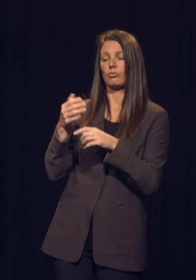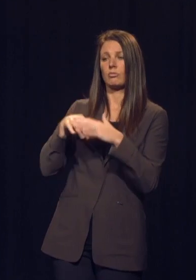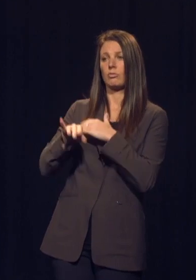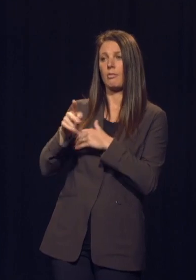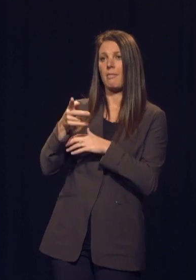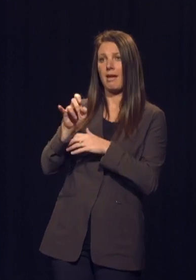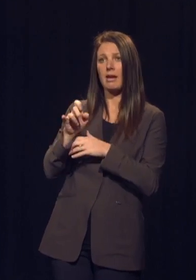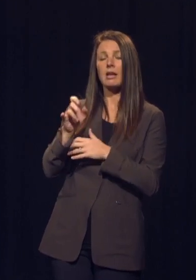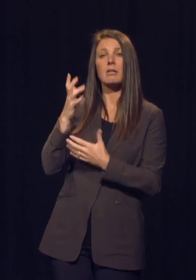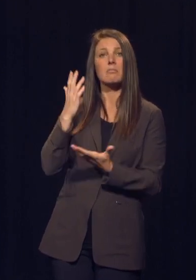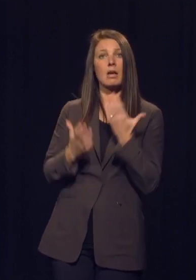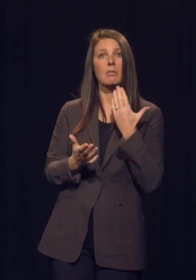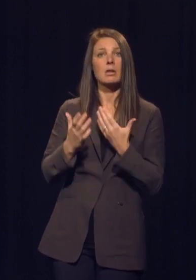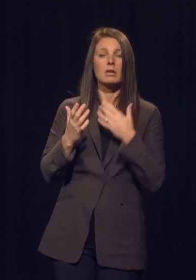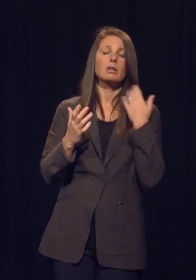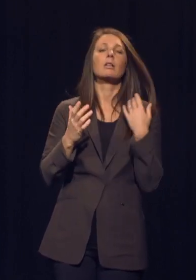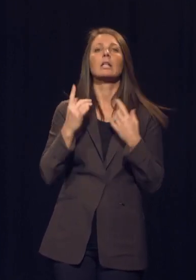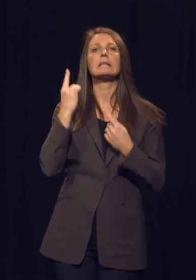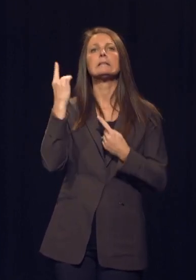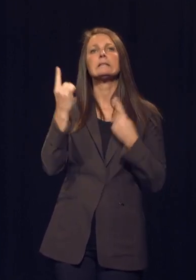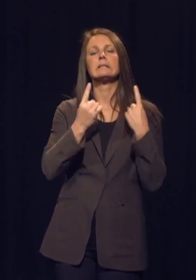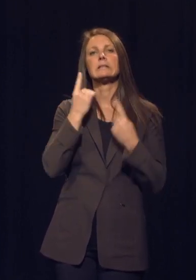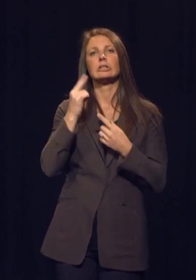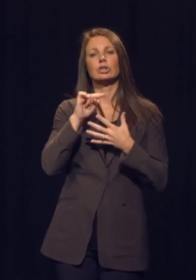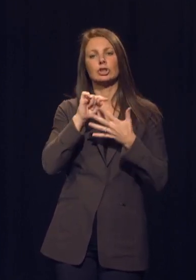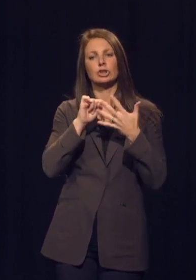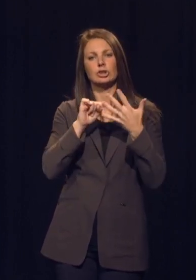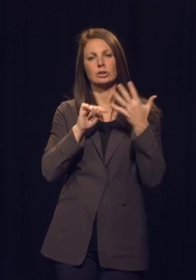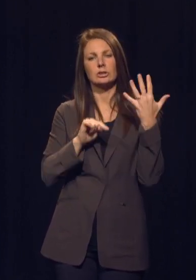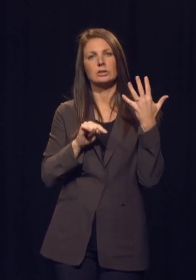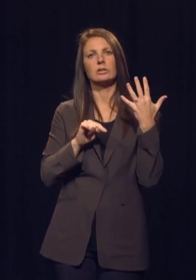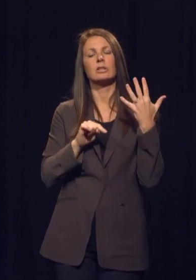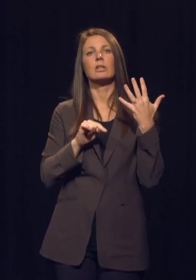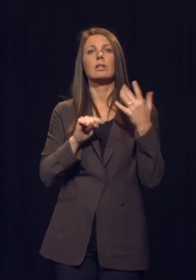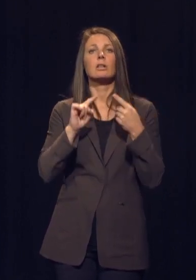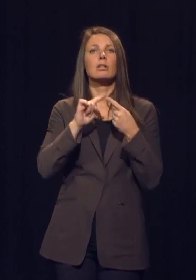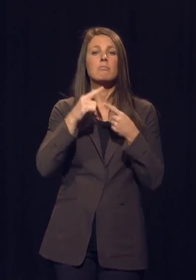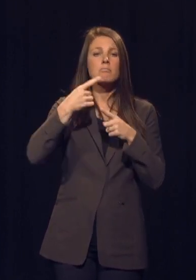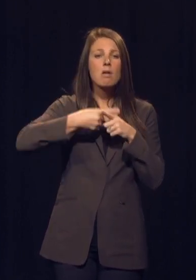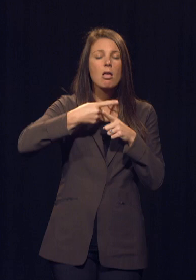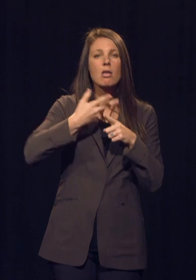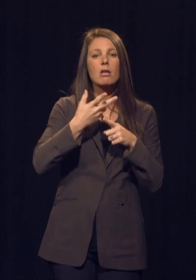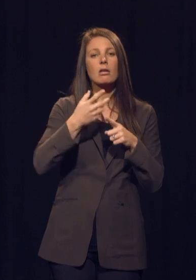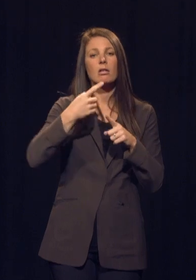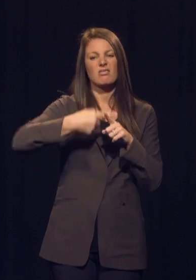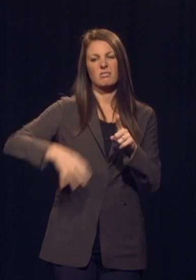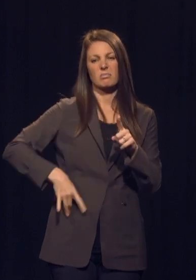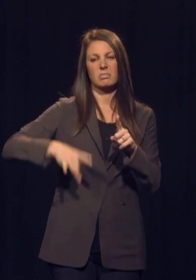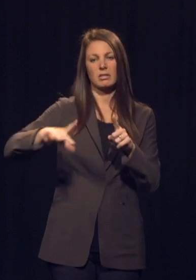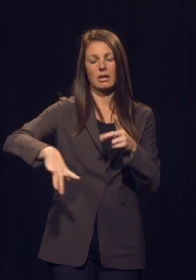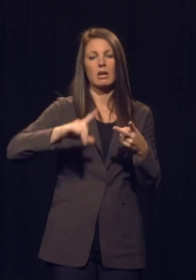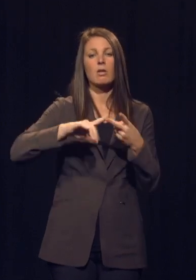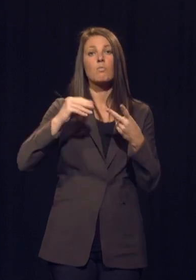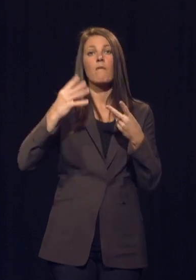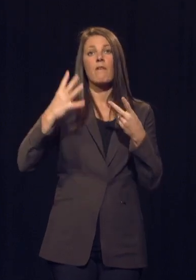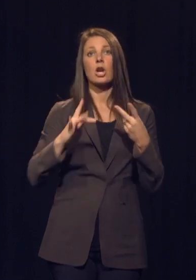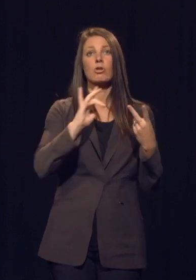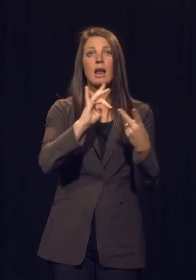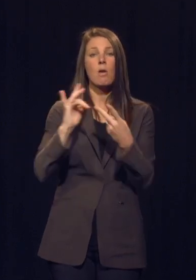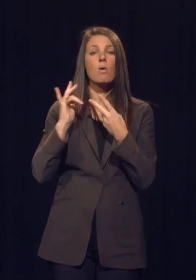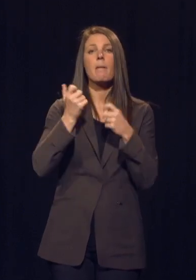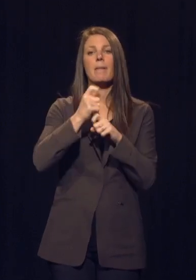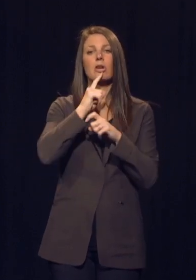one might consider when searching for a plan to meet their family needs are monthly premium, provider network to make sure